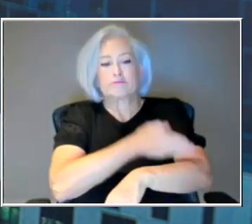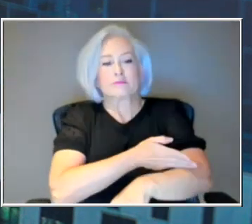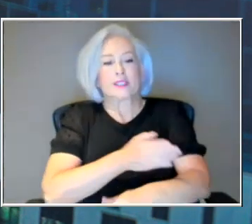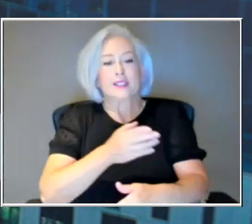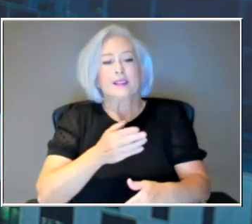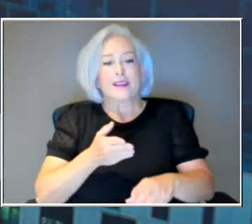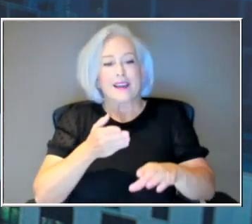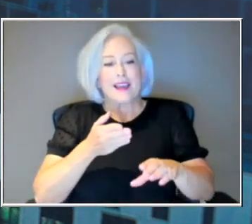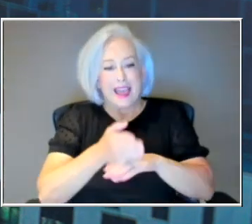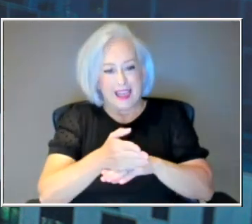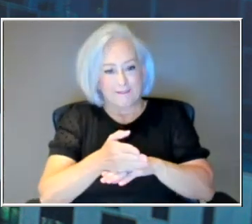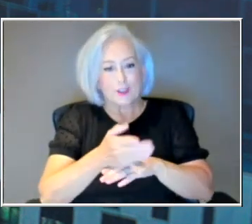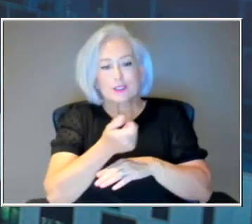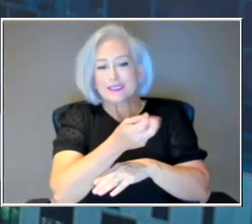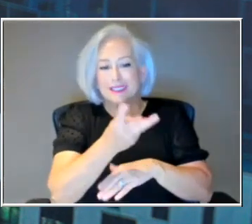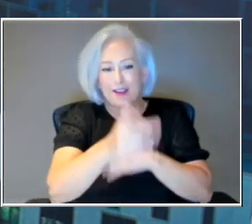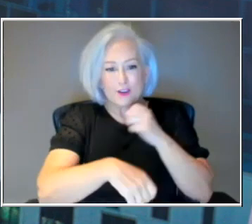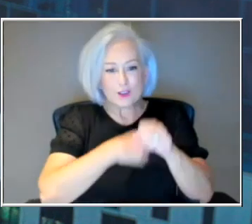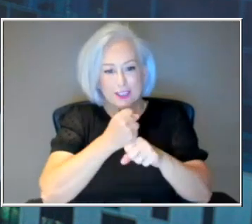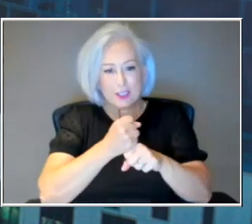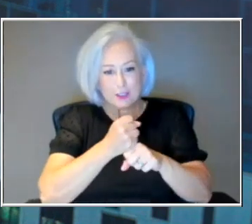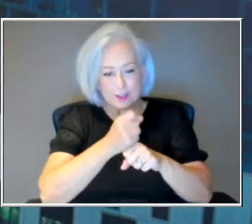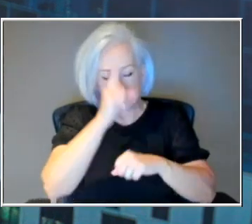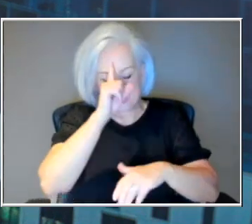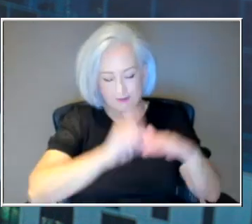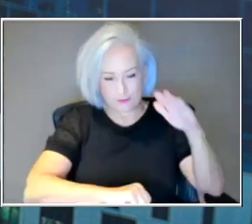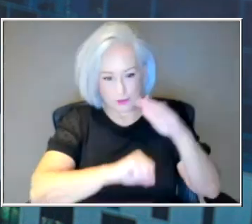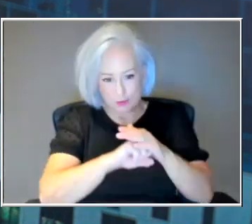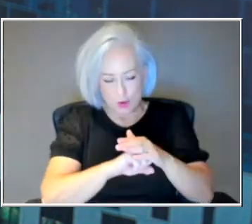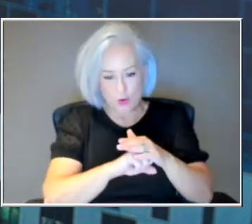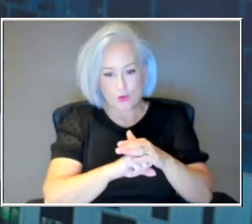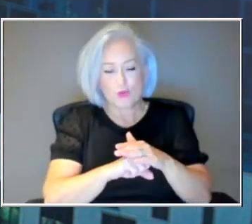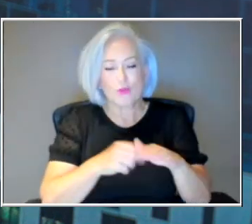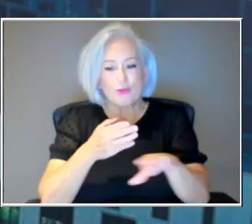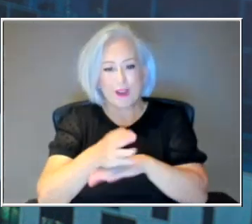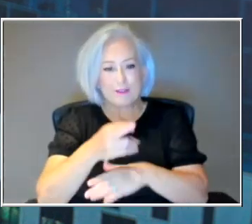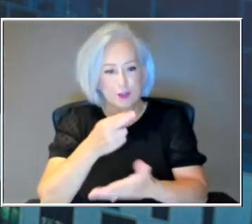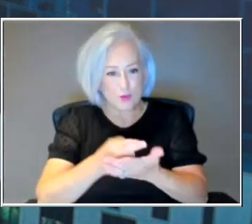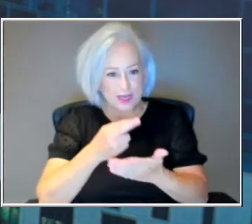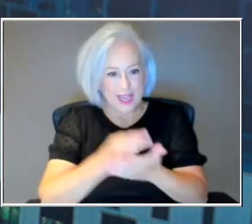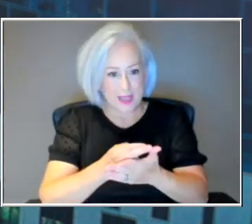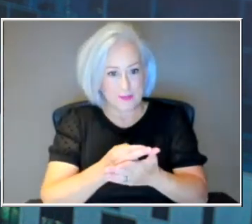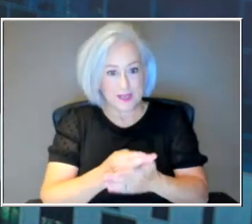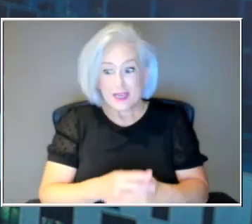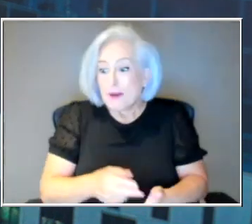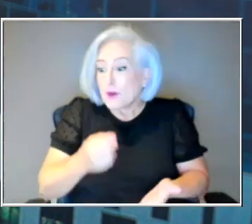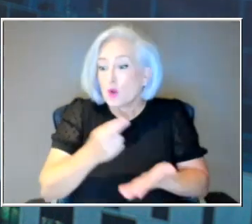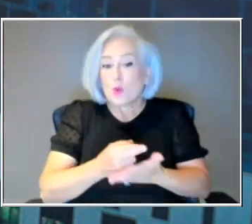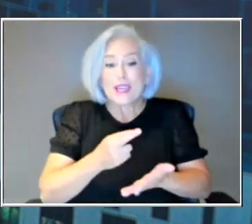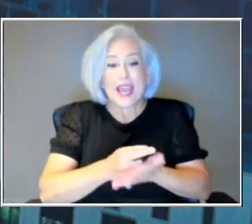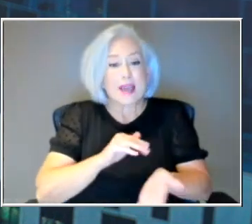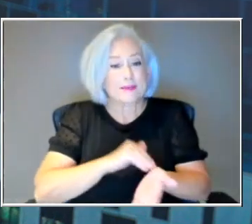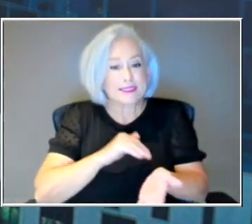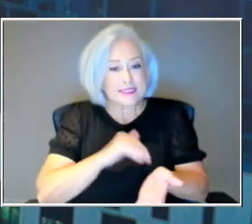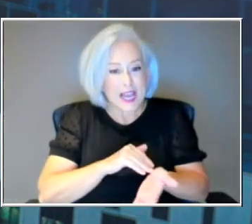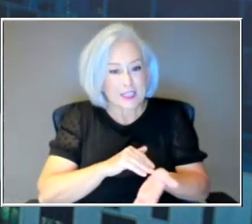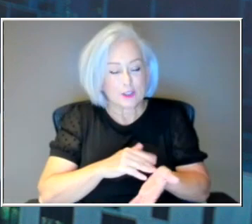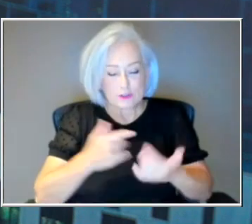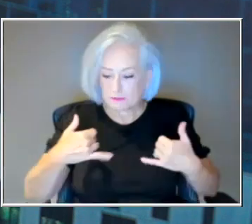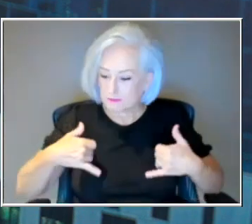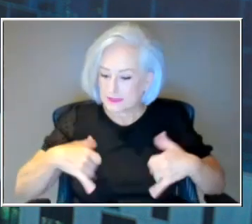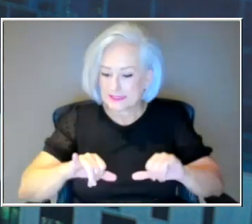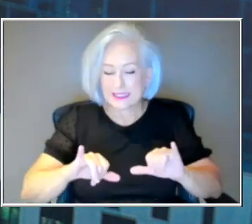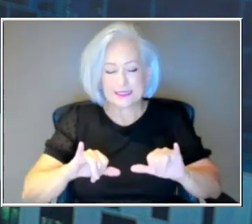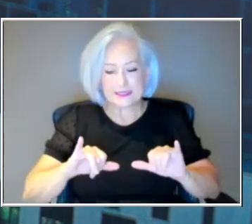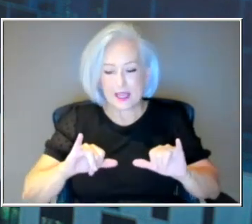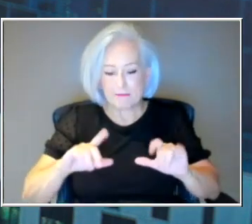stroke. And that's news to not only patients, but also physicians. Even as a rehab physician, since I started training to